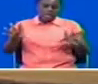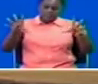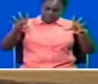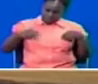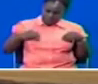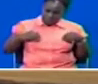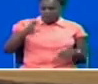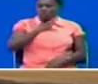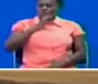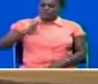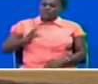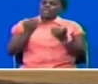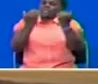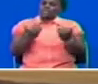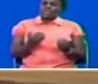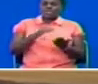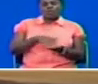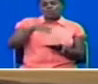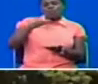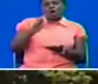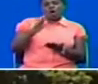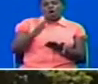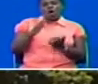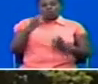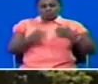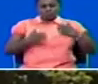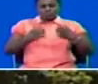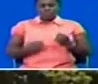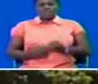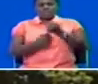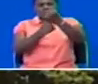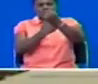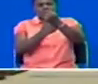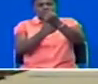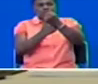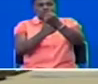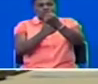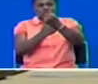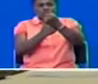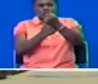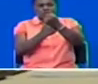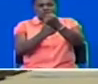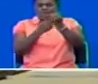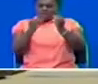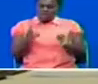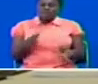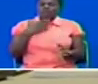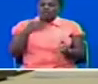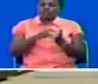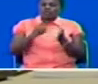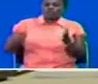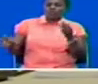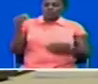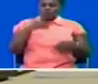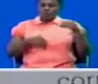the commission requires more of moral support than constant vilification if they are to eradicate the vice that